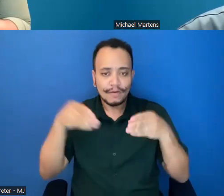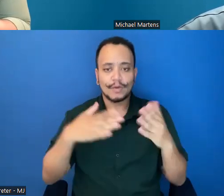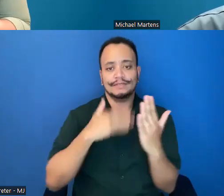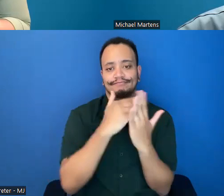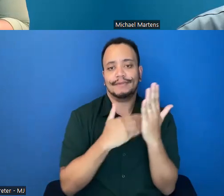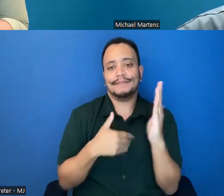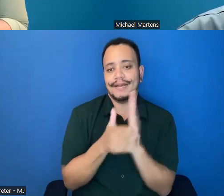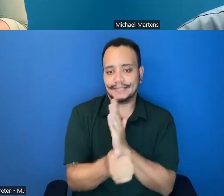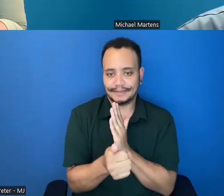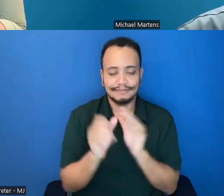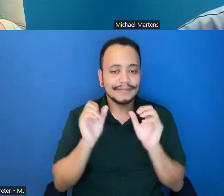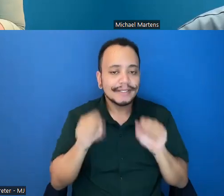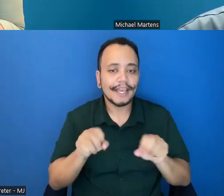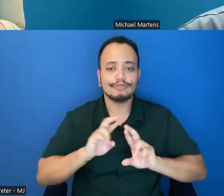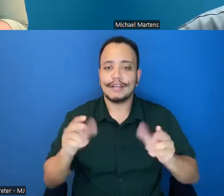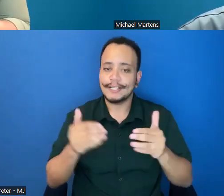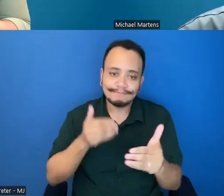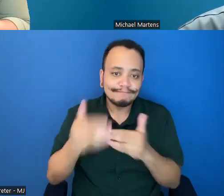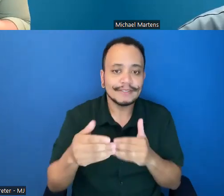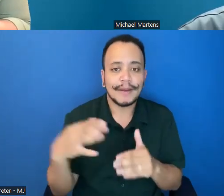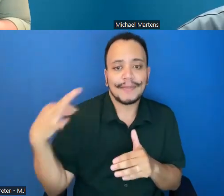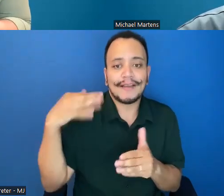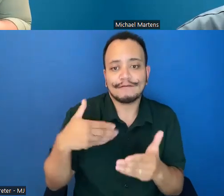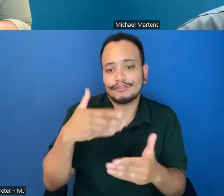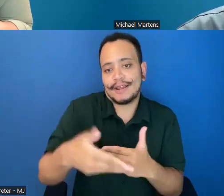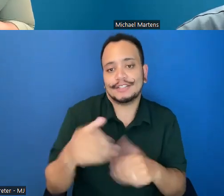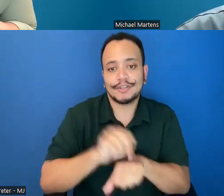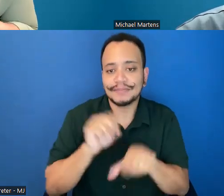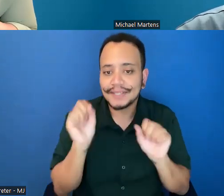forward with the next application.